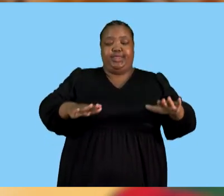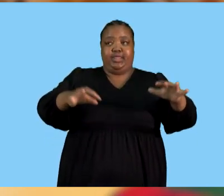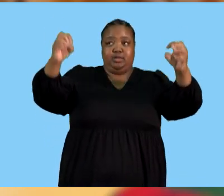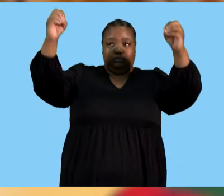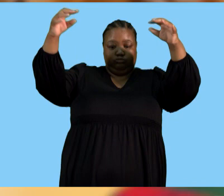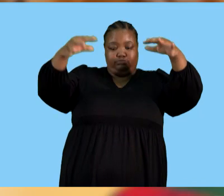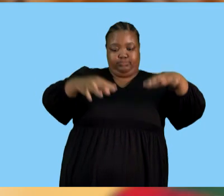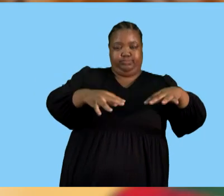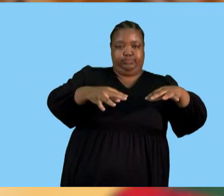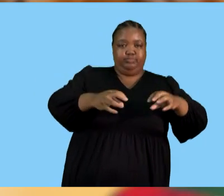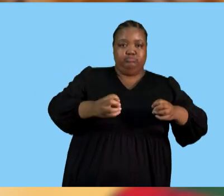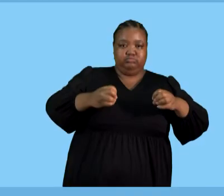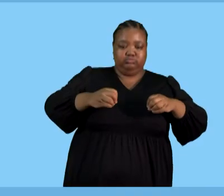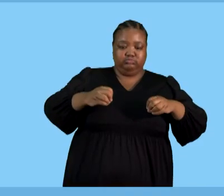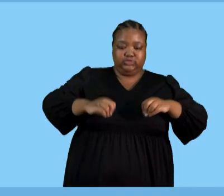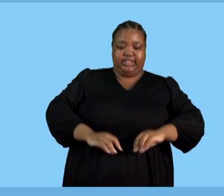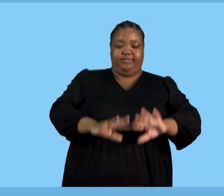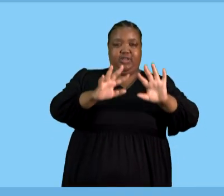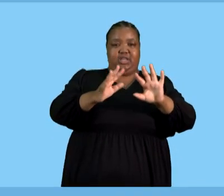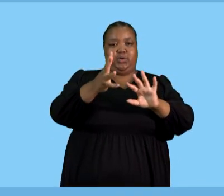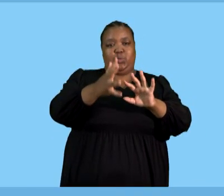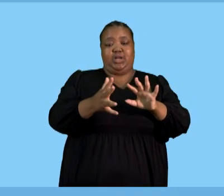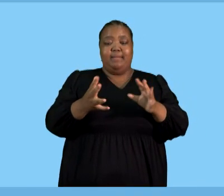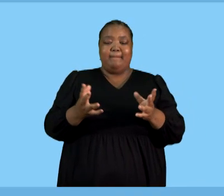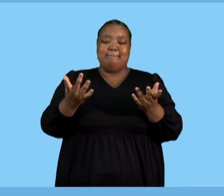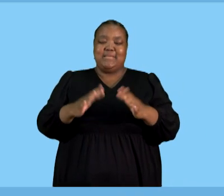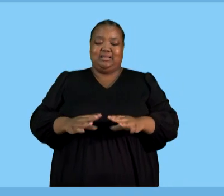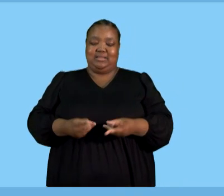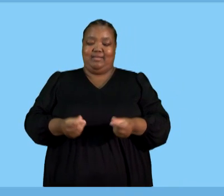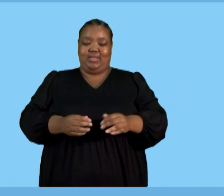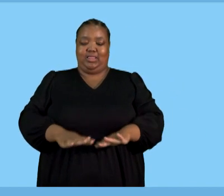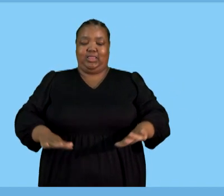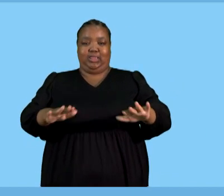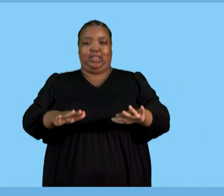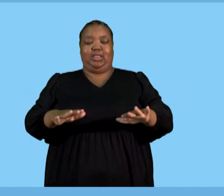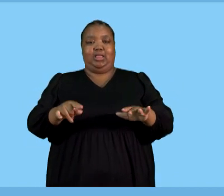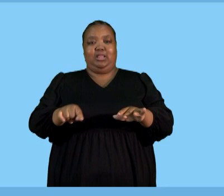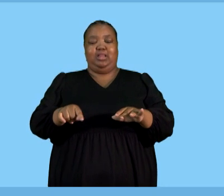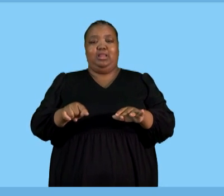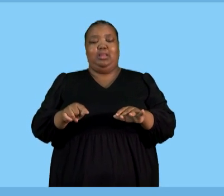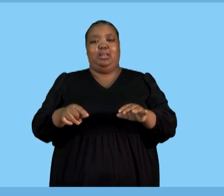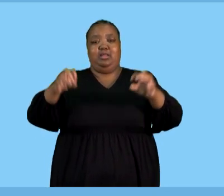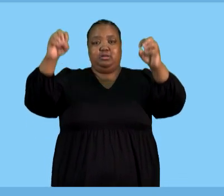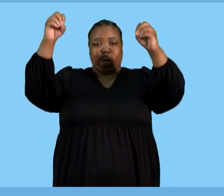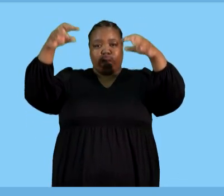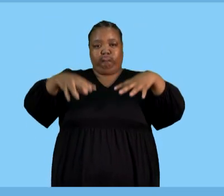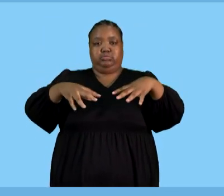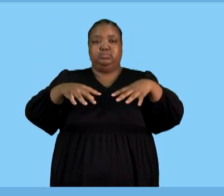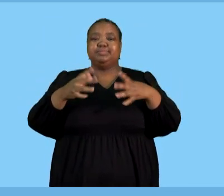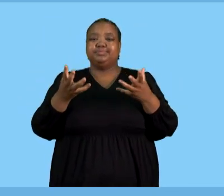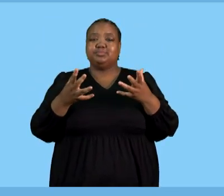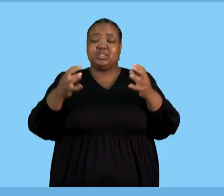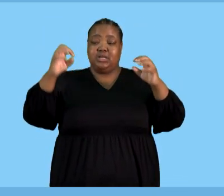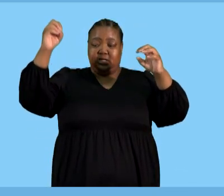surface. But then now what happens if the surface is not smooth? So reflections of rippled water are not